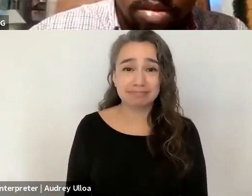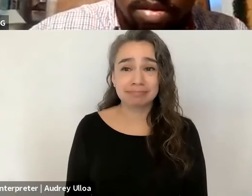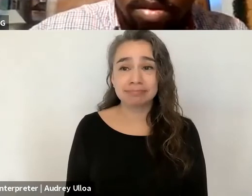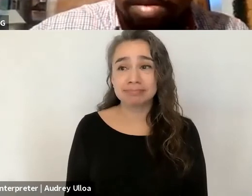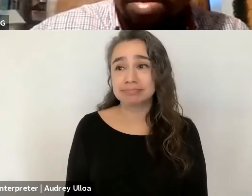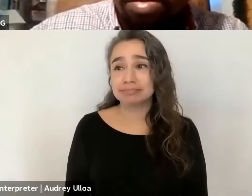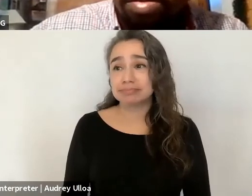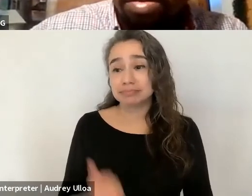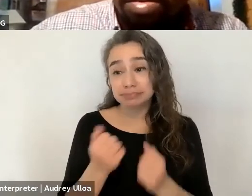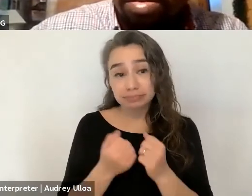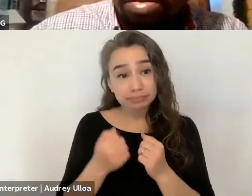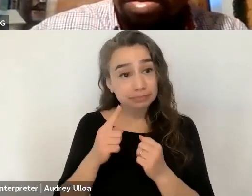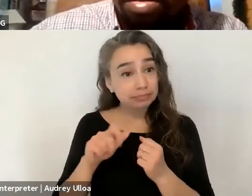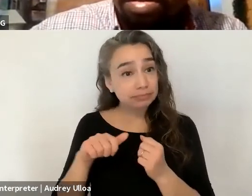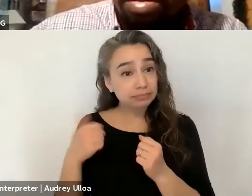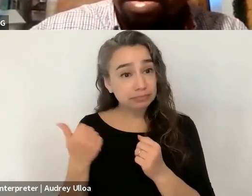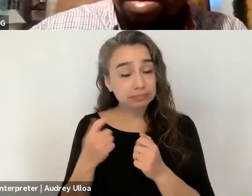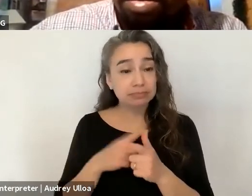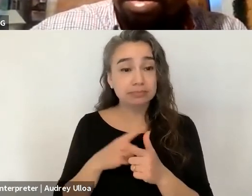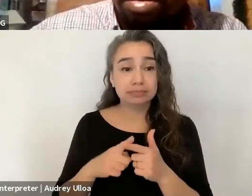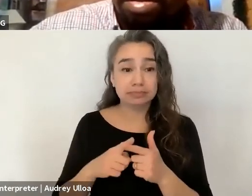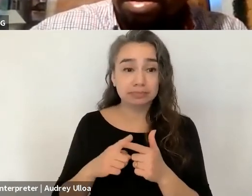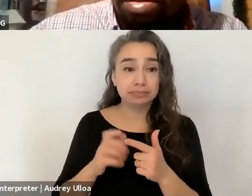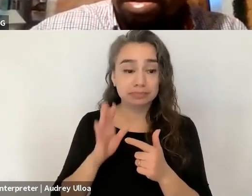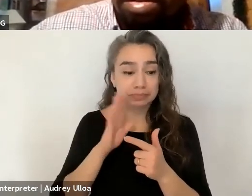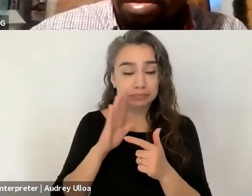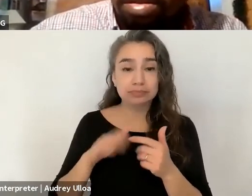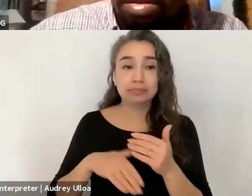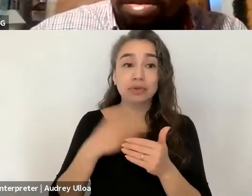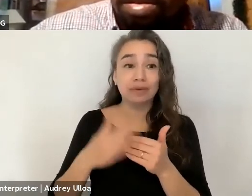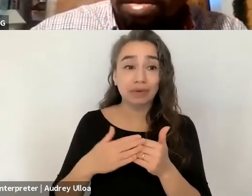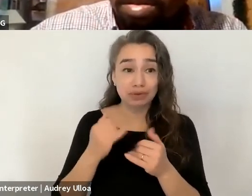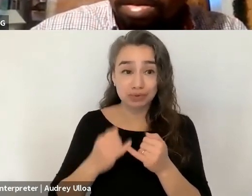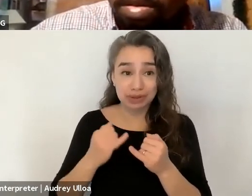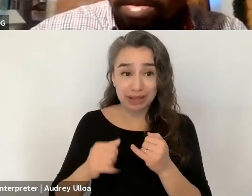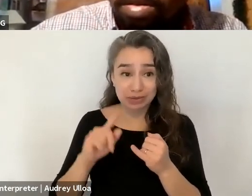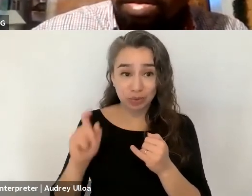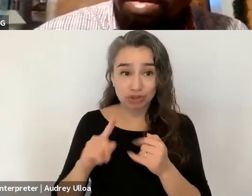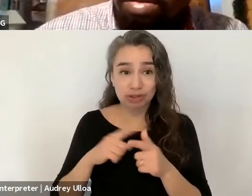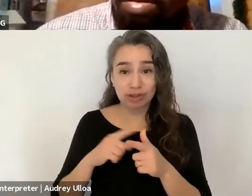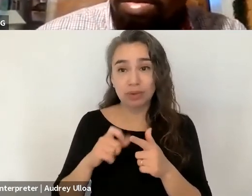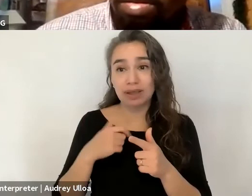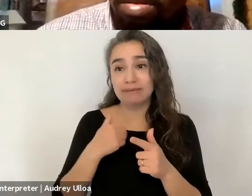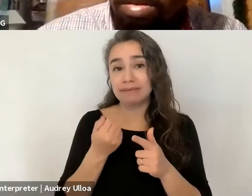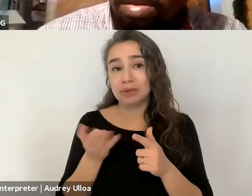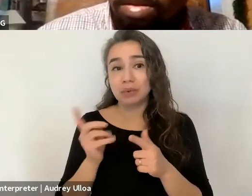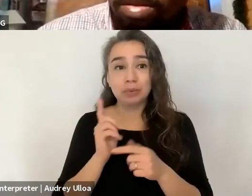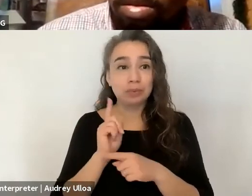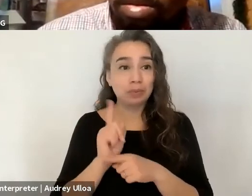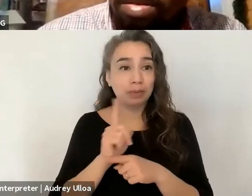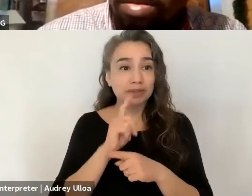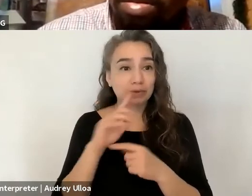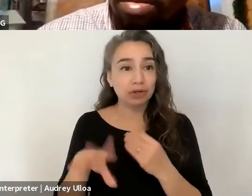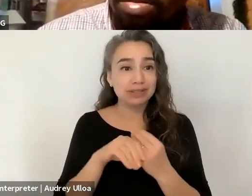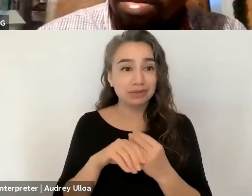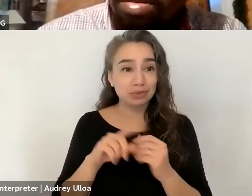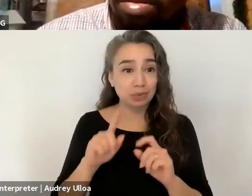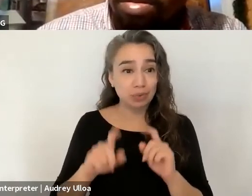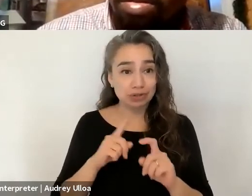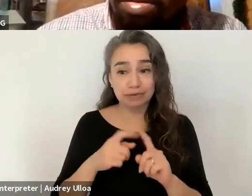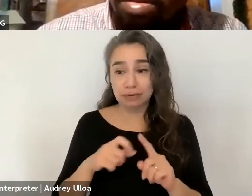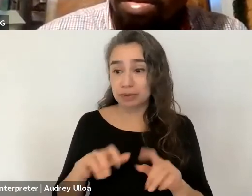Anyone else? And then we'll go into one of our last questions so that we can have a few moments for additional questions from the